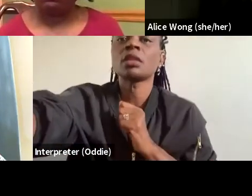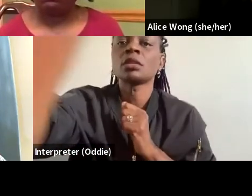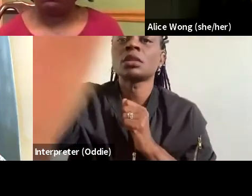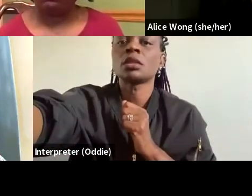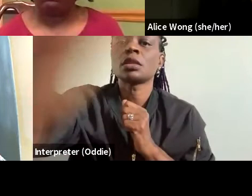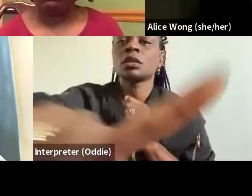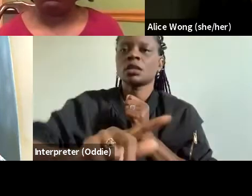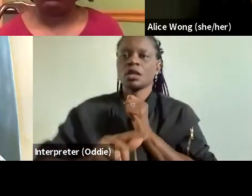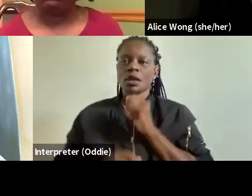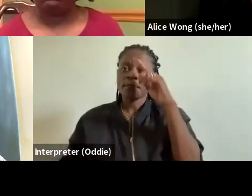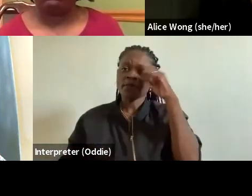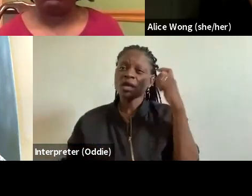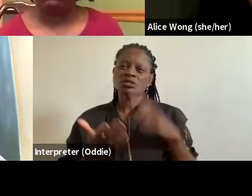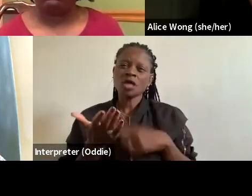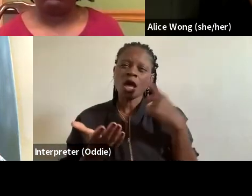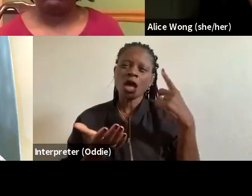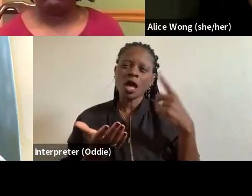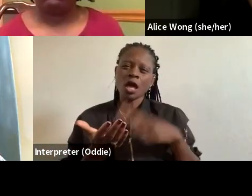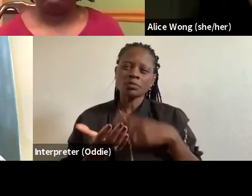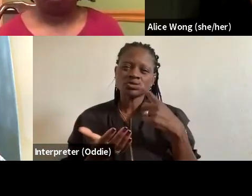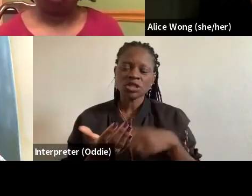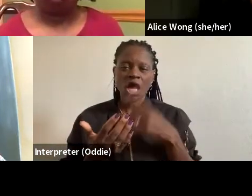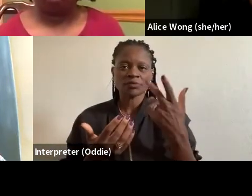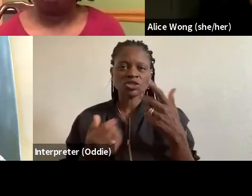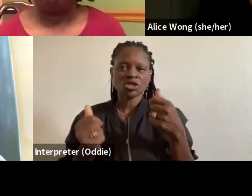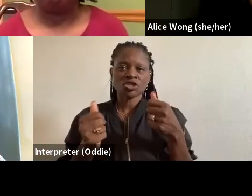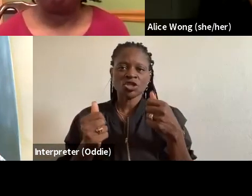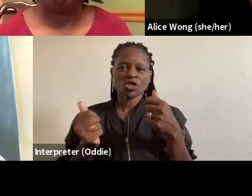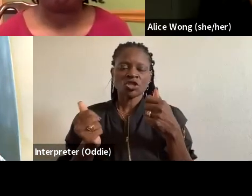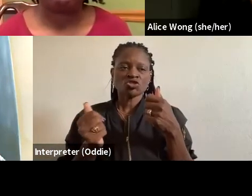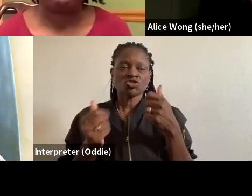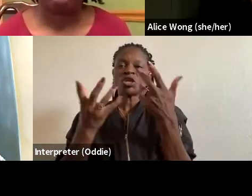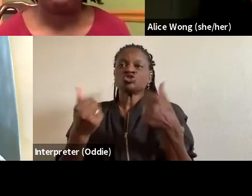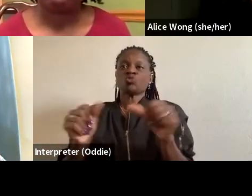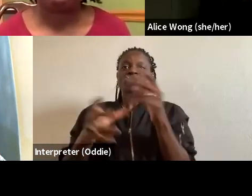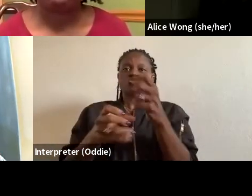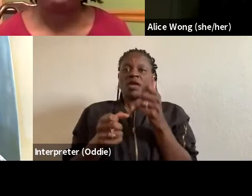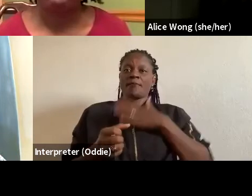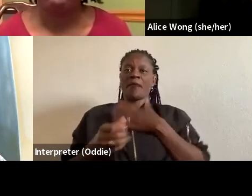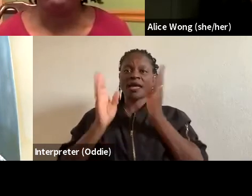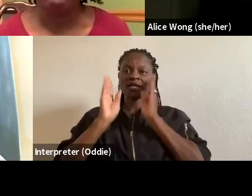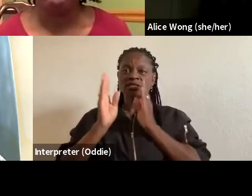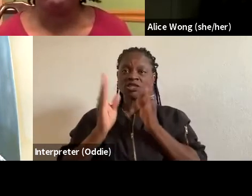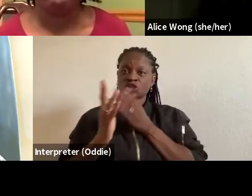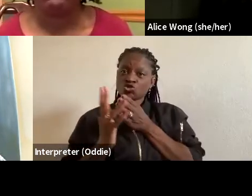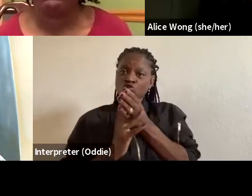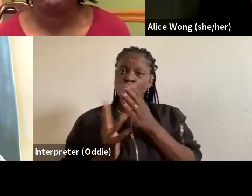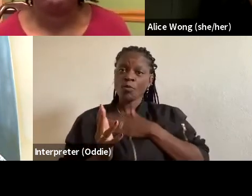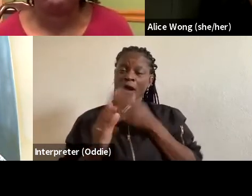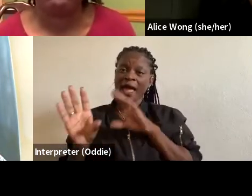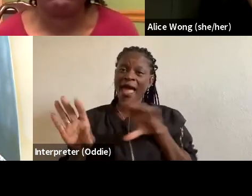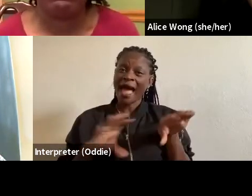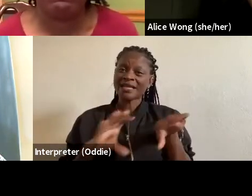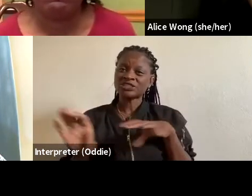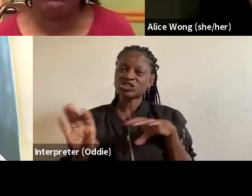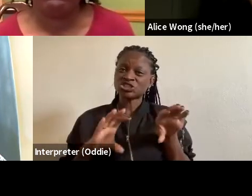see maybe my intentions and my actions as what I believe in. You know, I think this